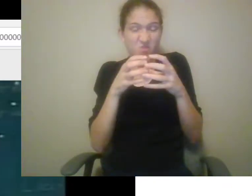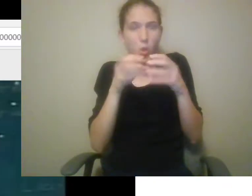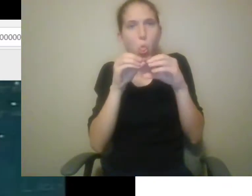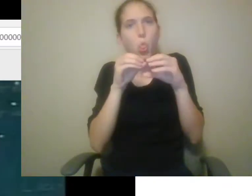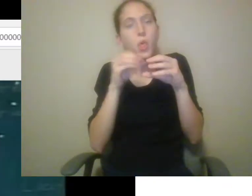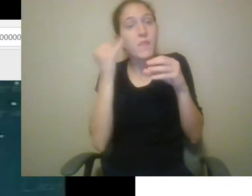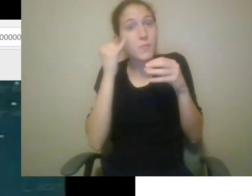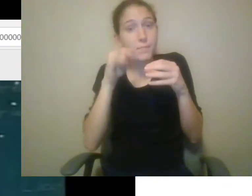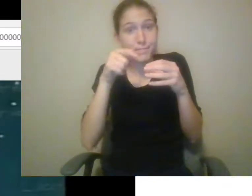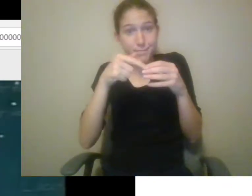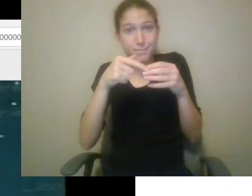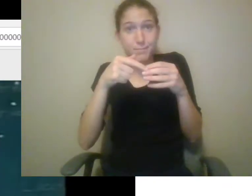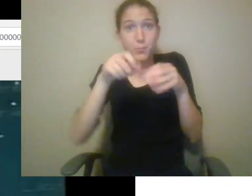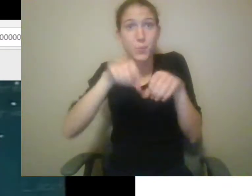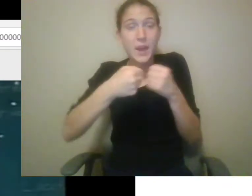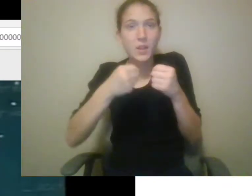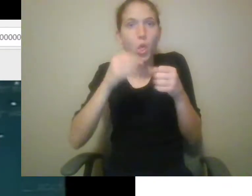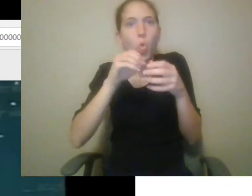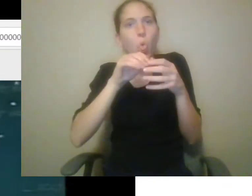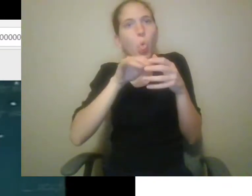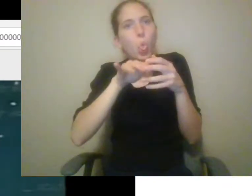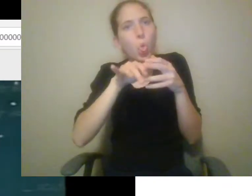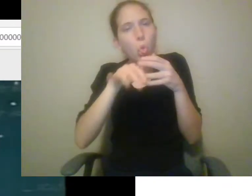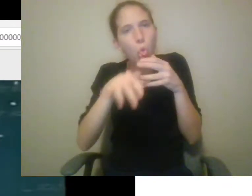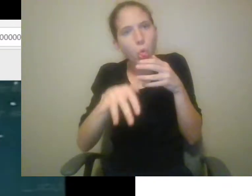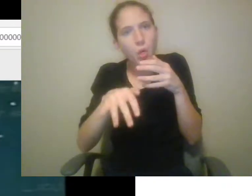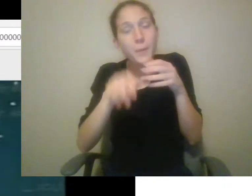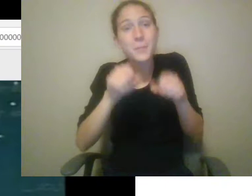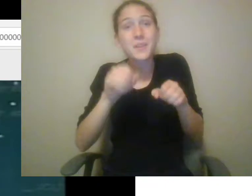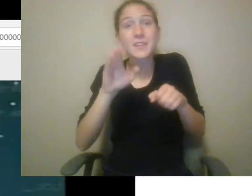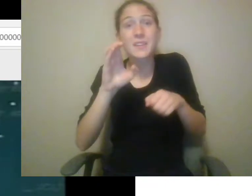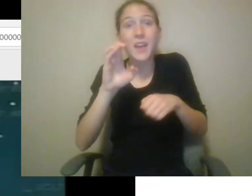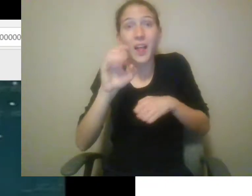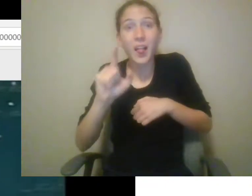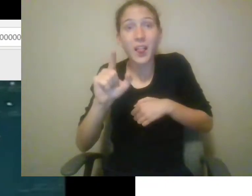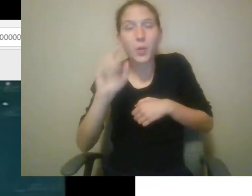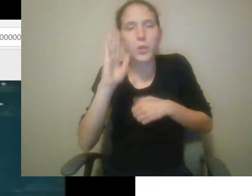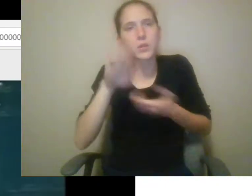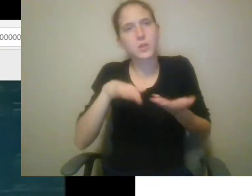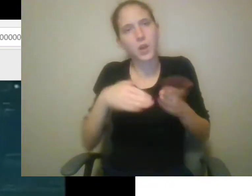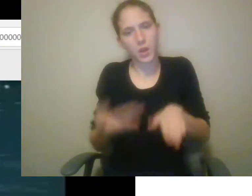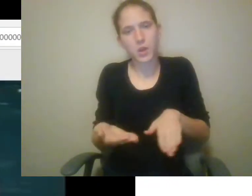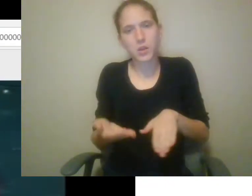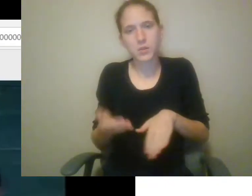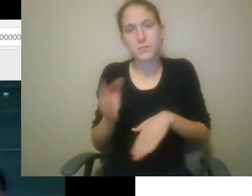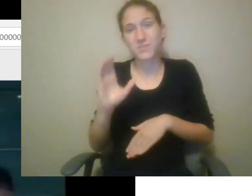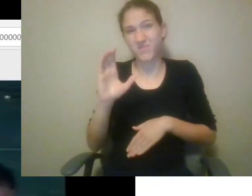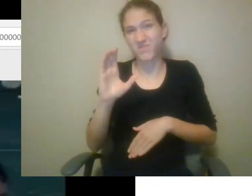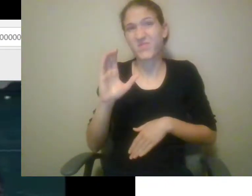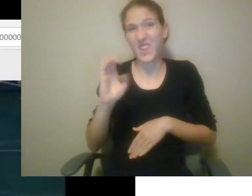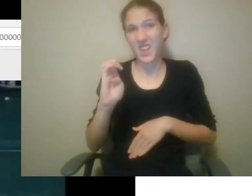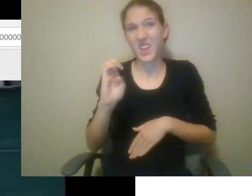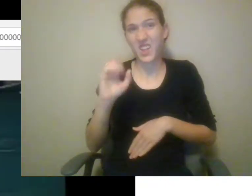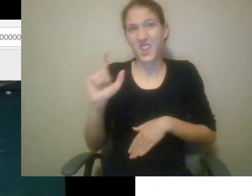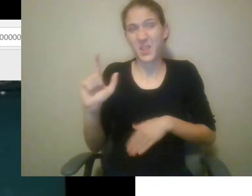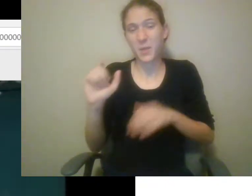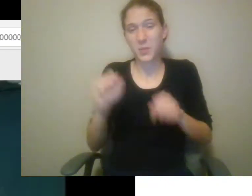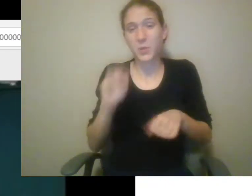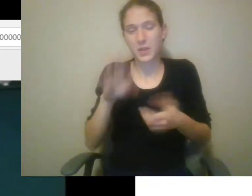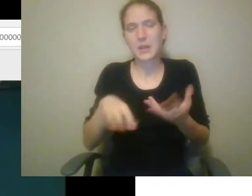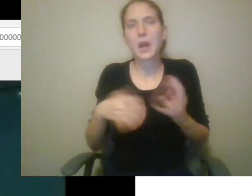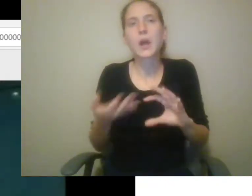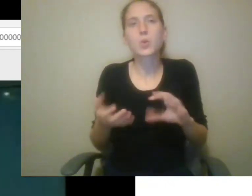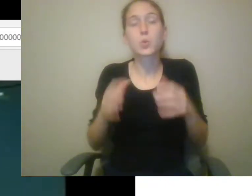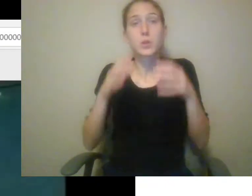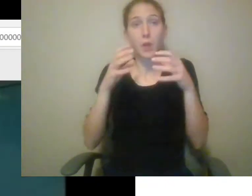jeopardy of dying. Okay, now let's just quickly to answer Beth's previous question, dealing with the